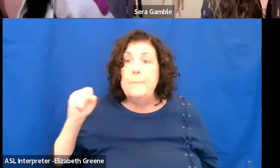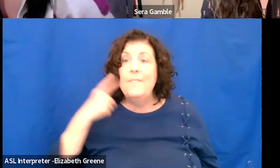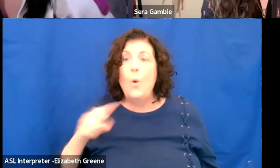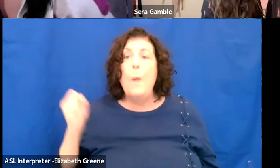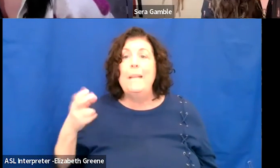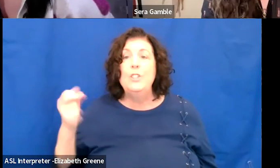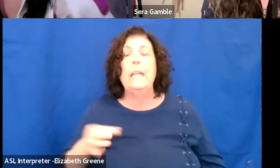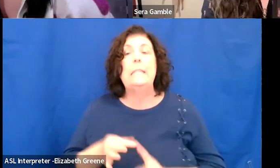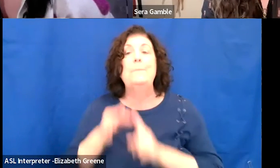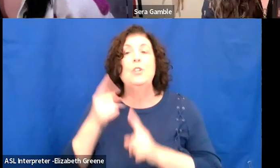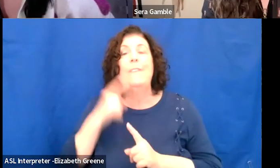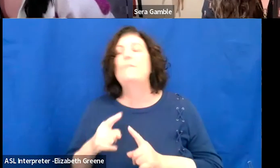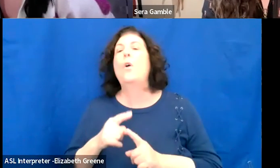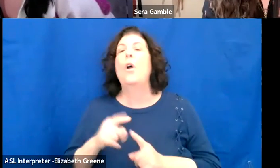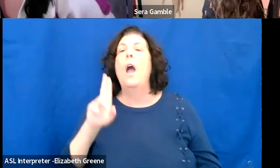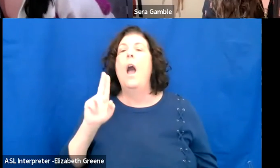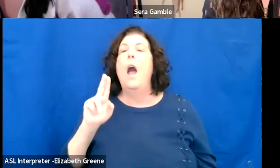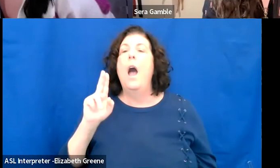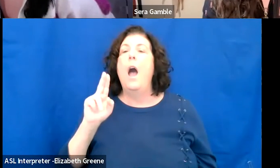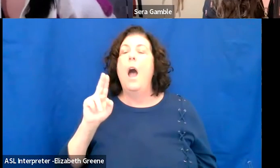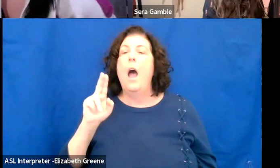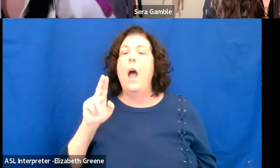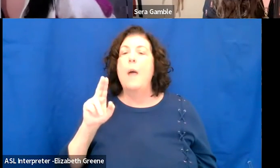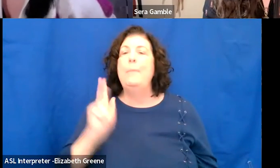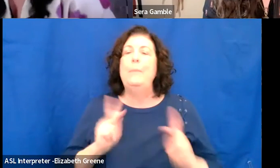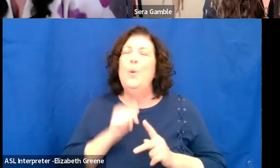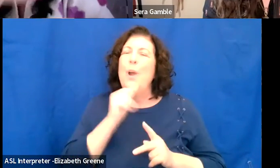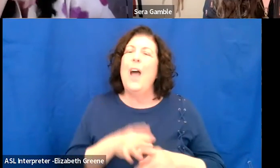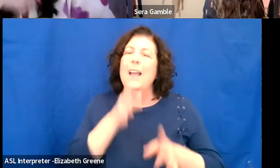especially for unarticulate or introverted people.